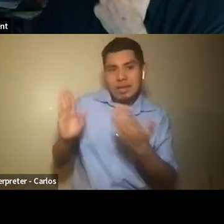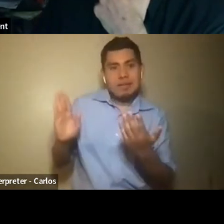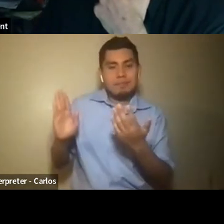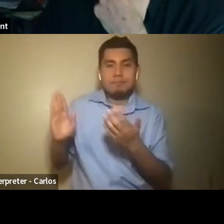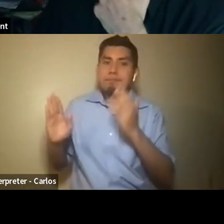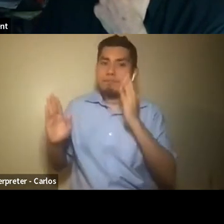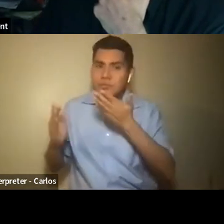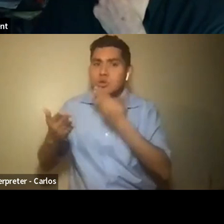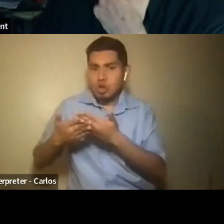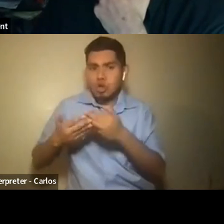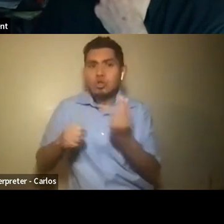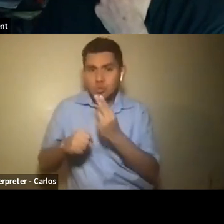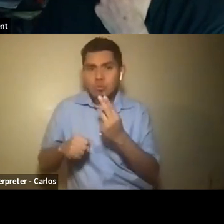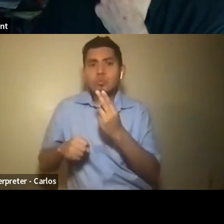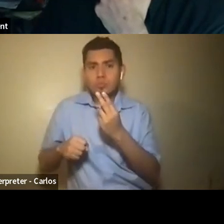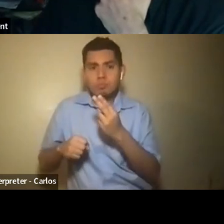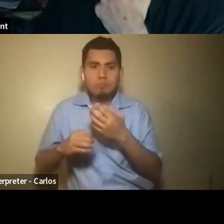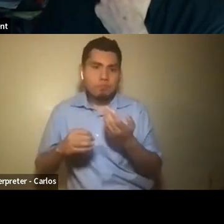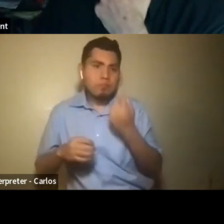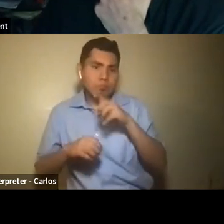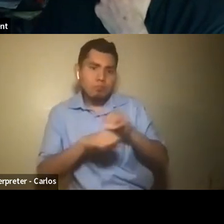city and in the community to use.